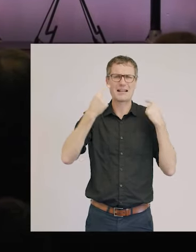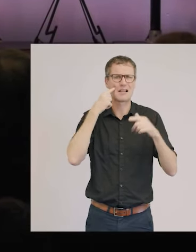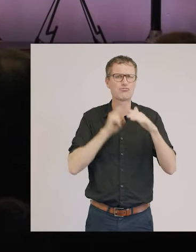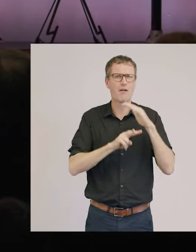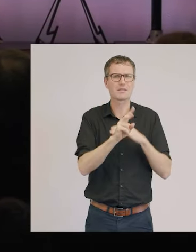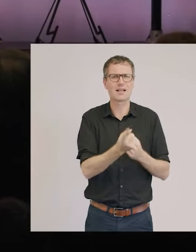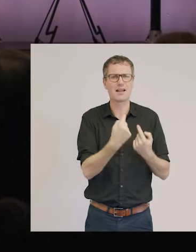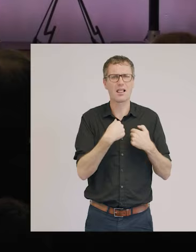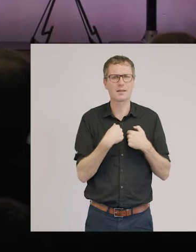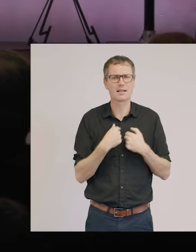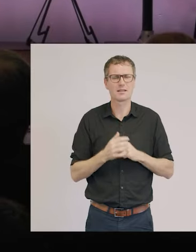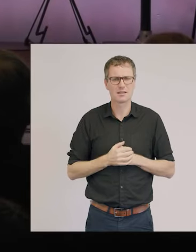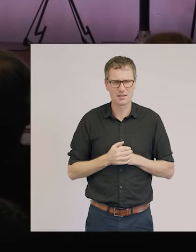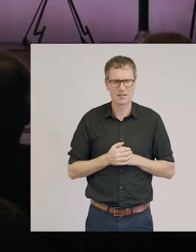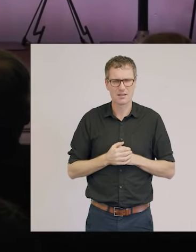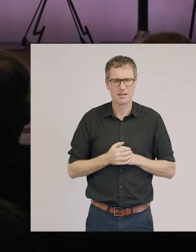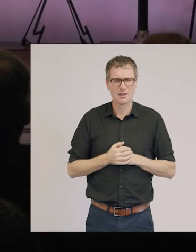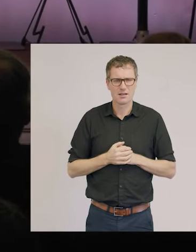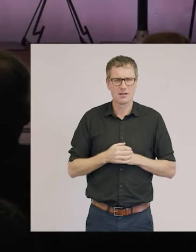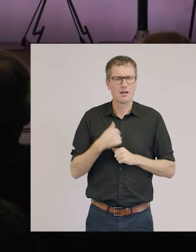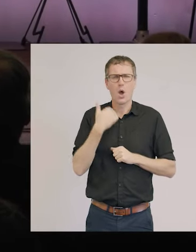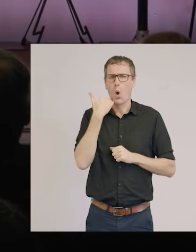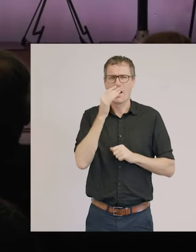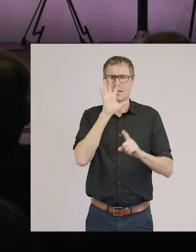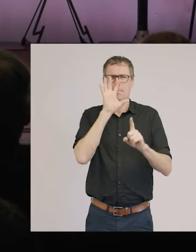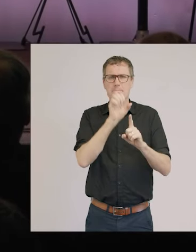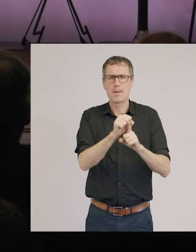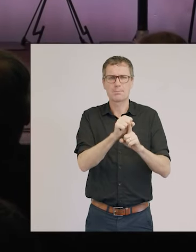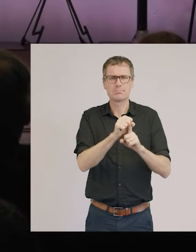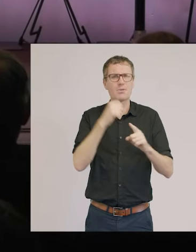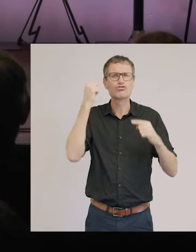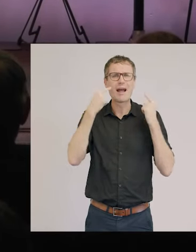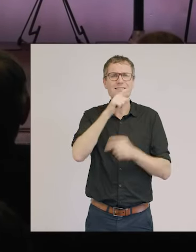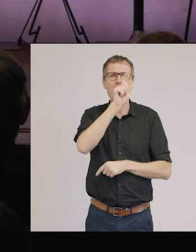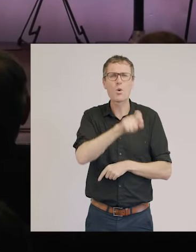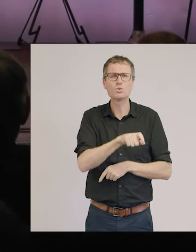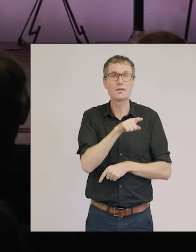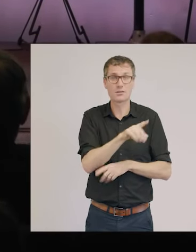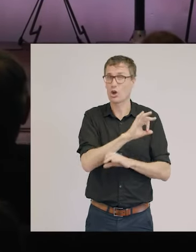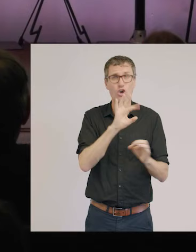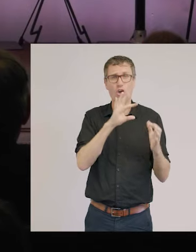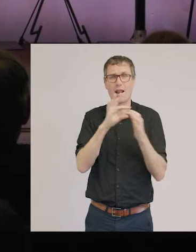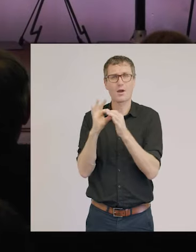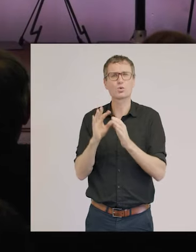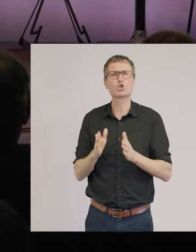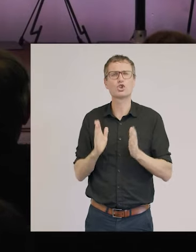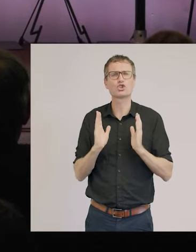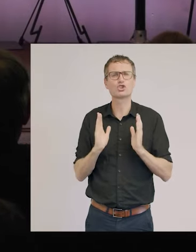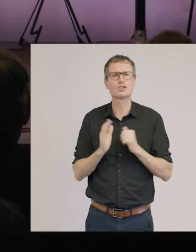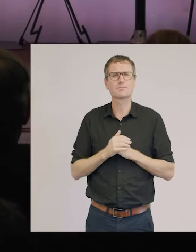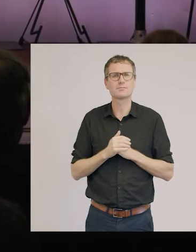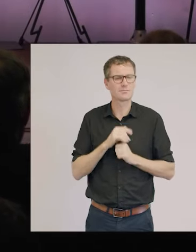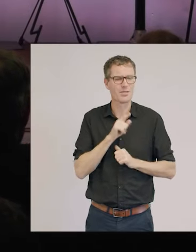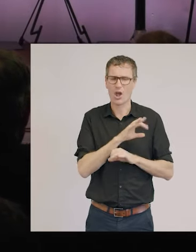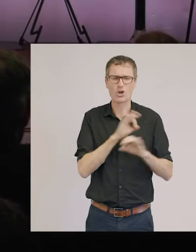who just give nutty things. I don't want people to be put off from coming and talking to me, but I always say to people, you can always tell a nutty one